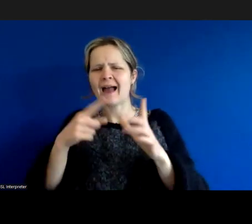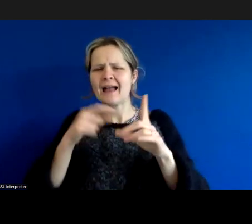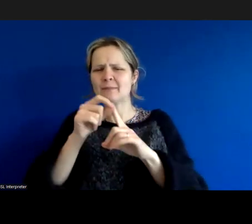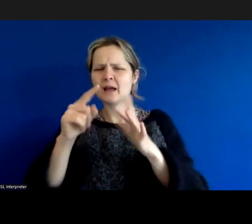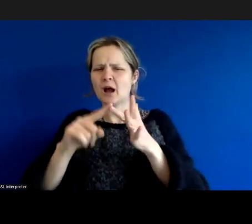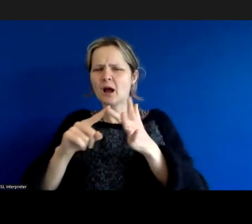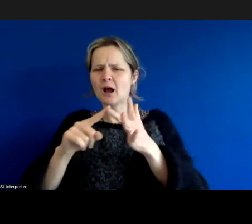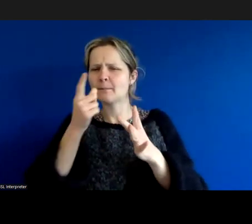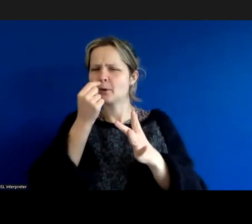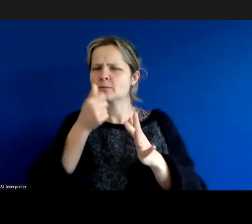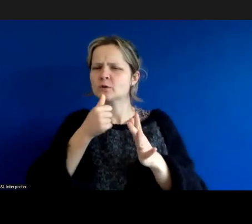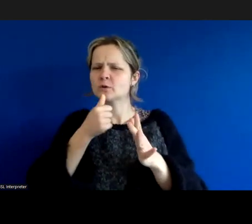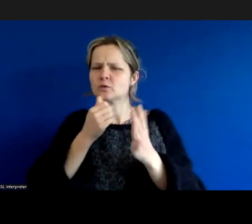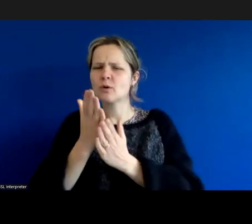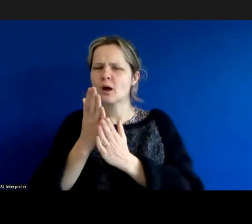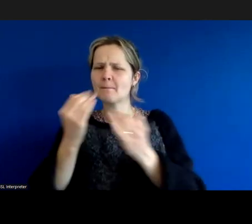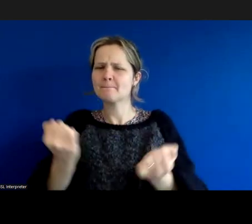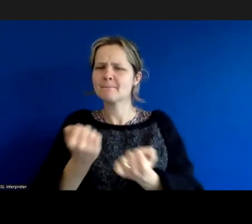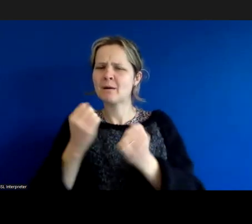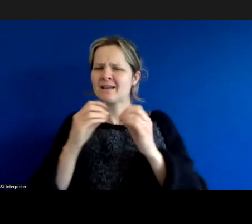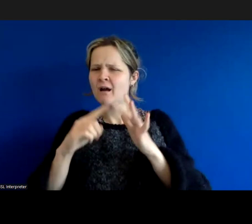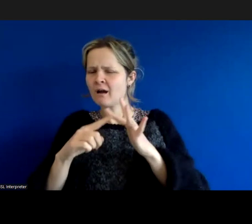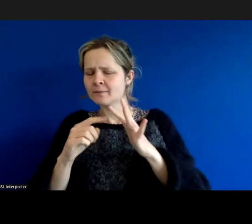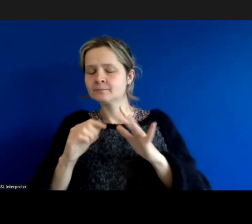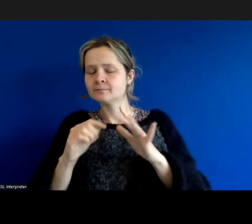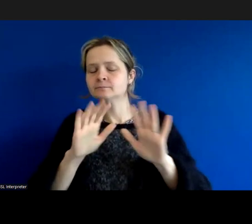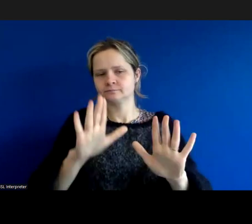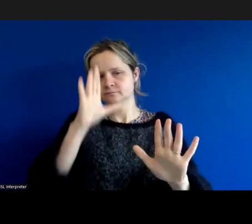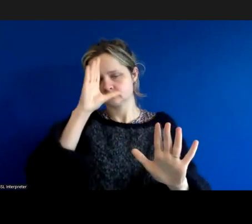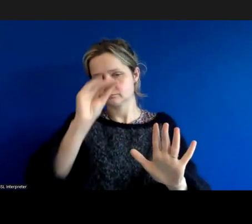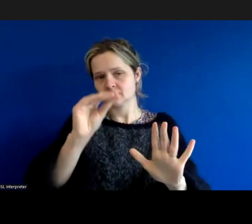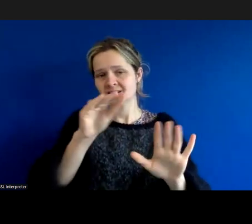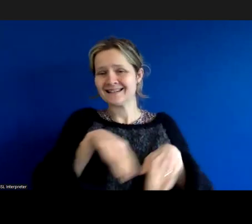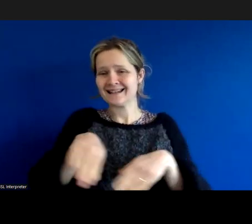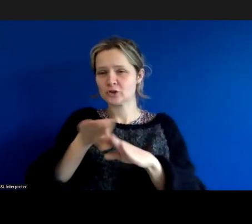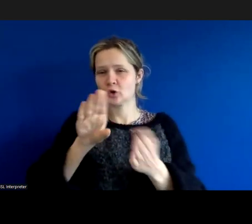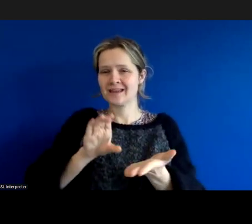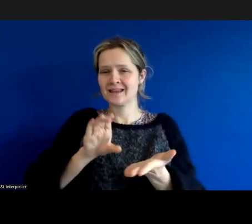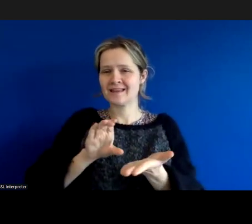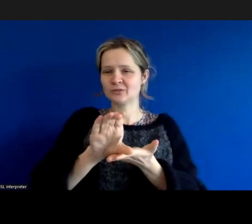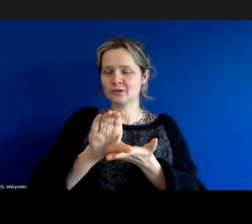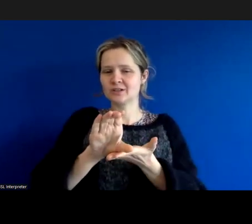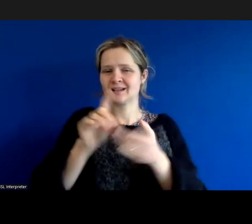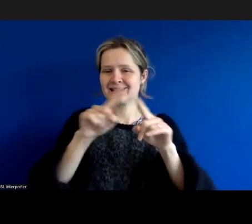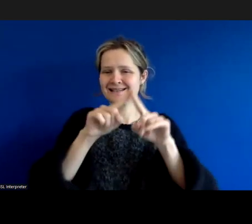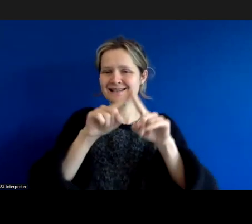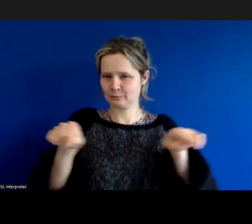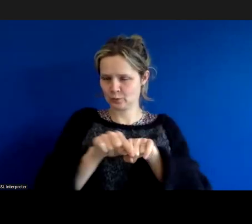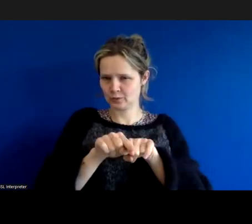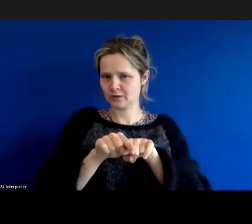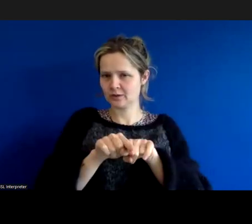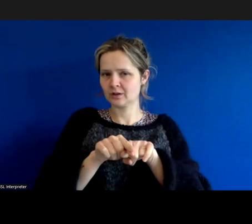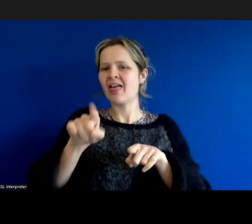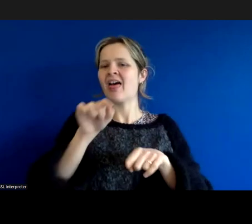Power BI. It's just worth pointing out that the National Investment Dashboard that Ria mentioned earlier as one of our products is a Power